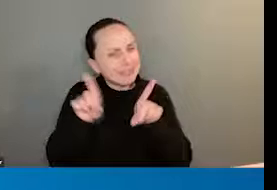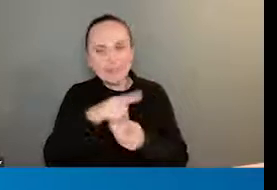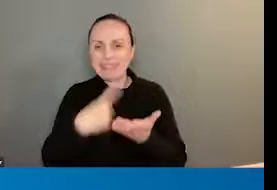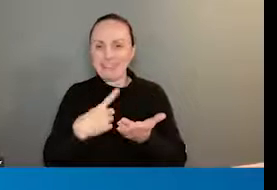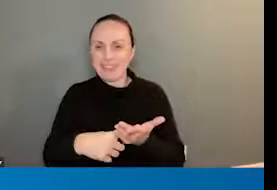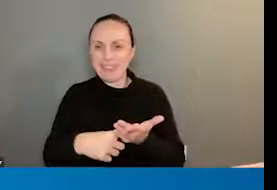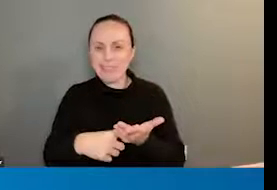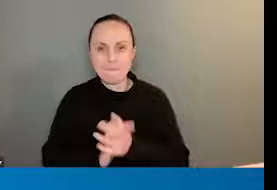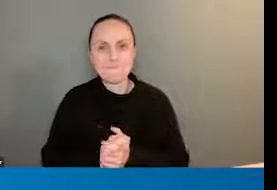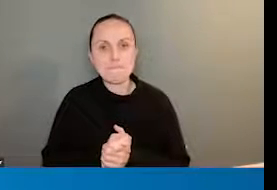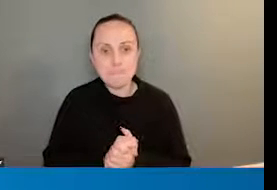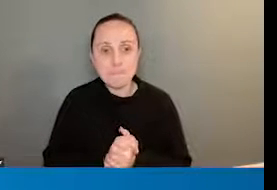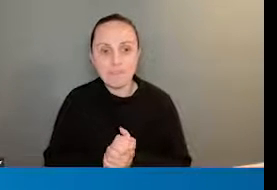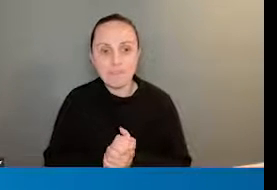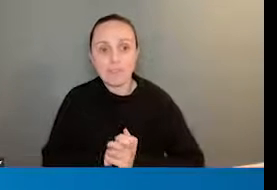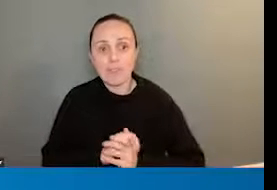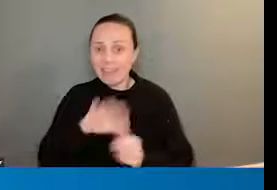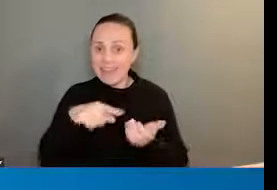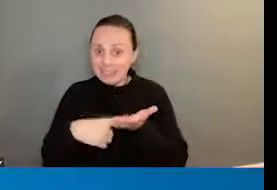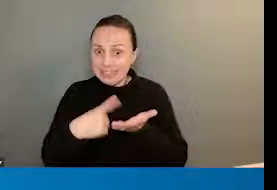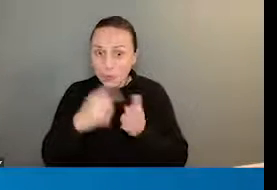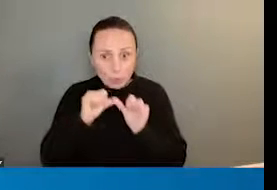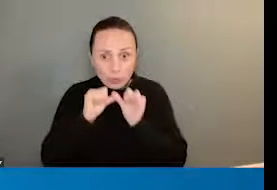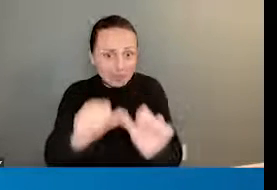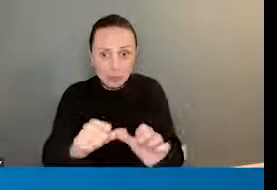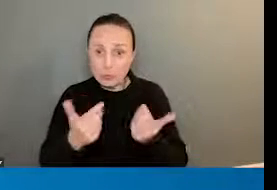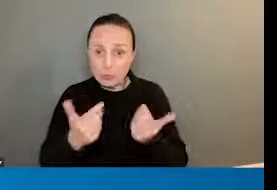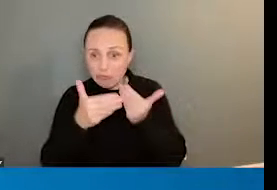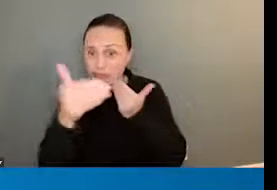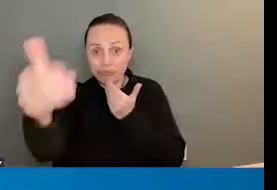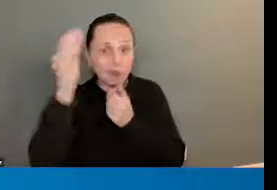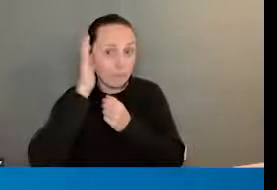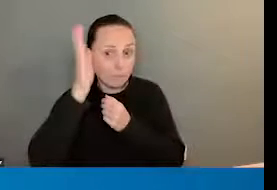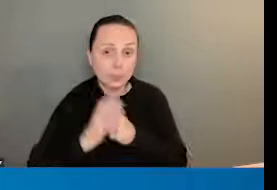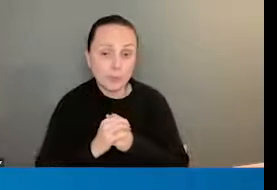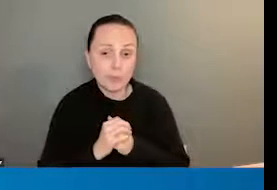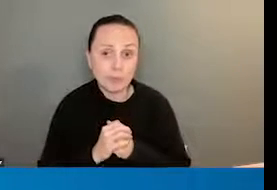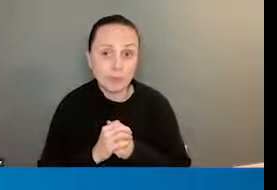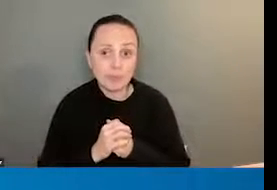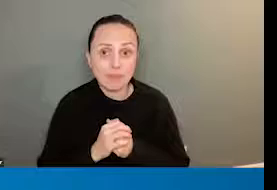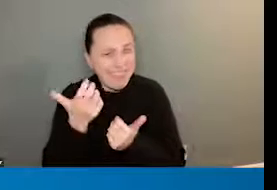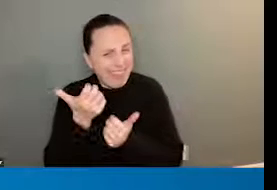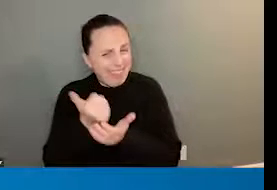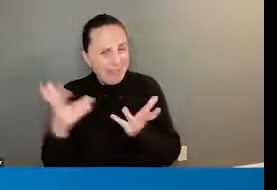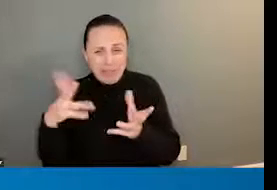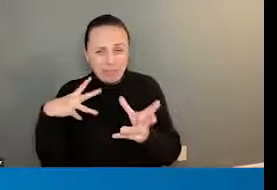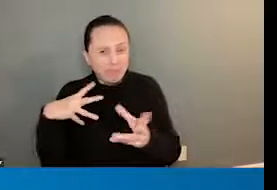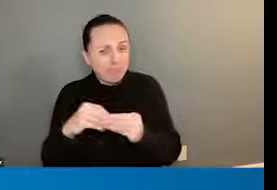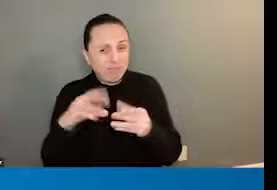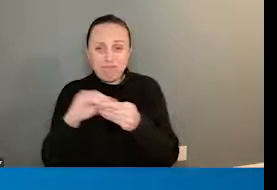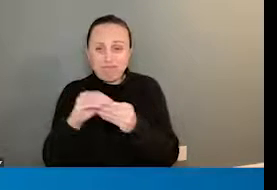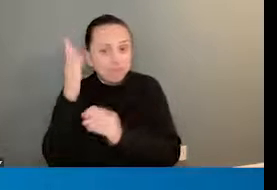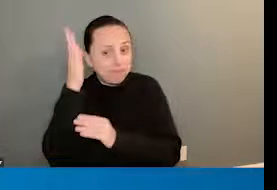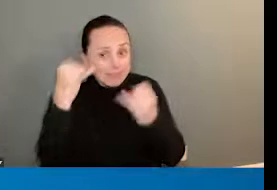conversations, right? And those conversations will continue into the future. So everything I've told you today